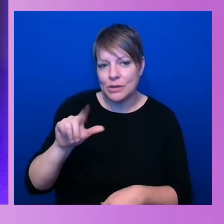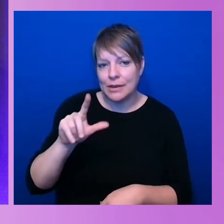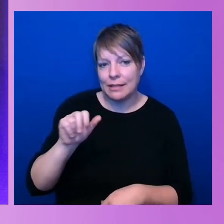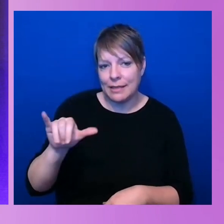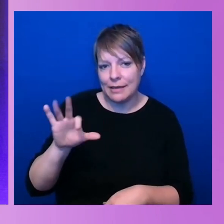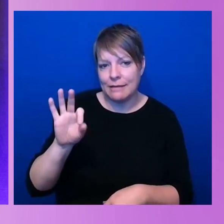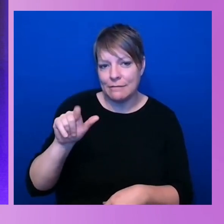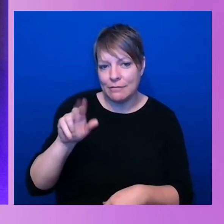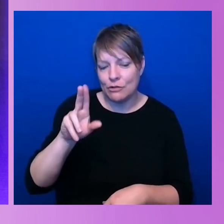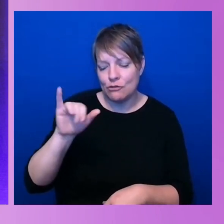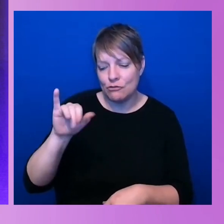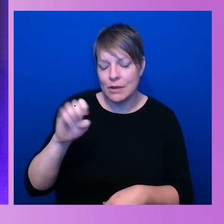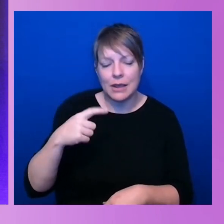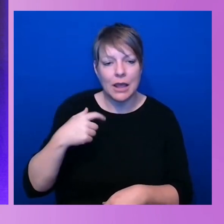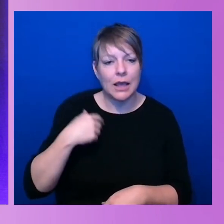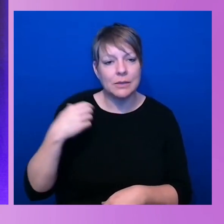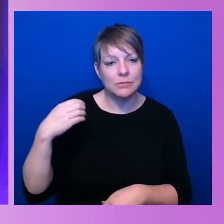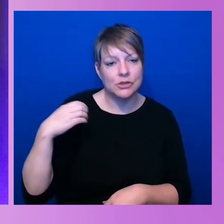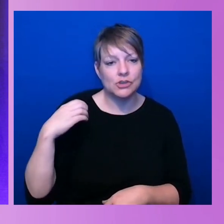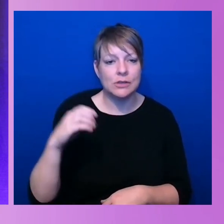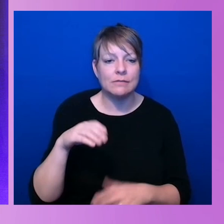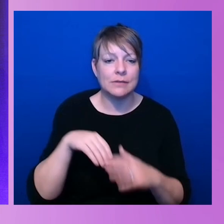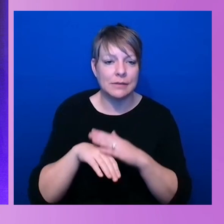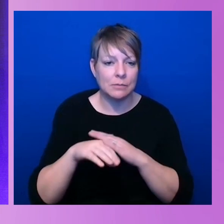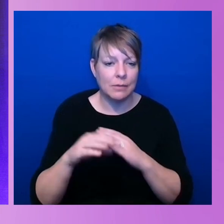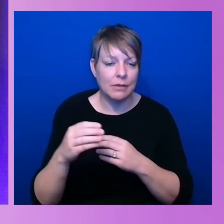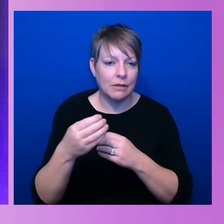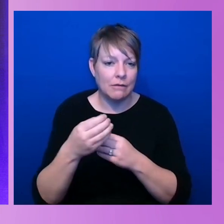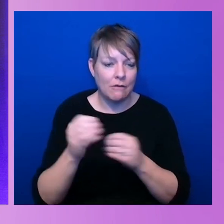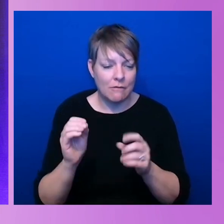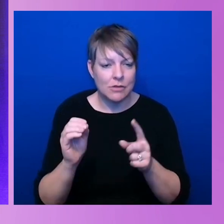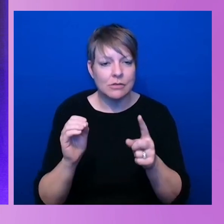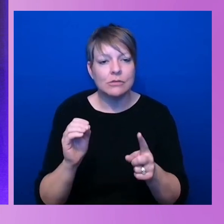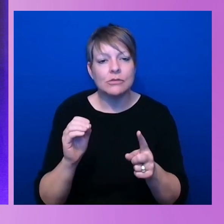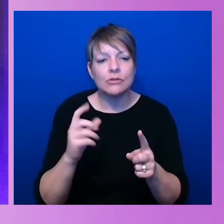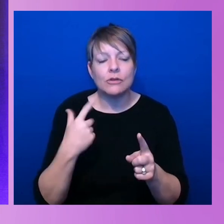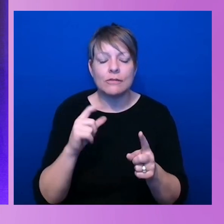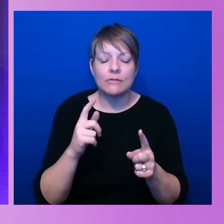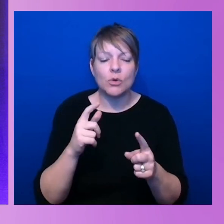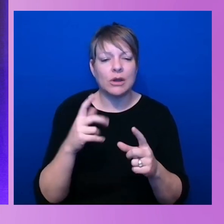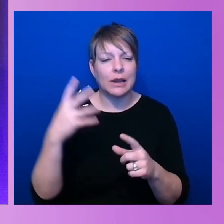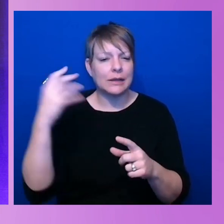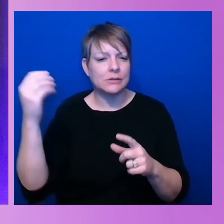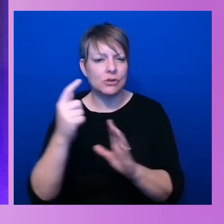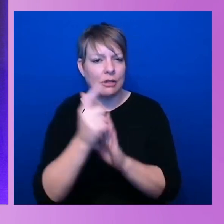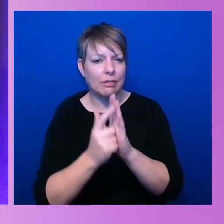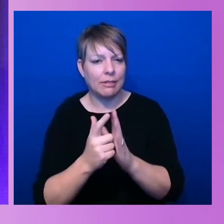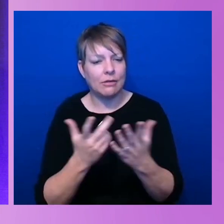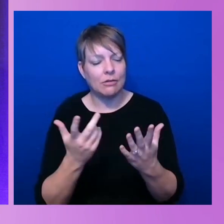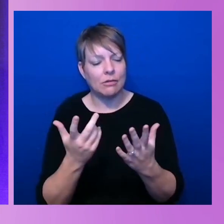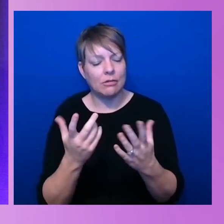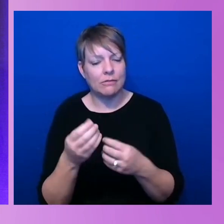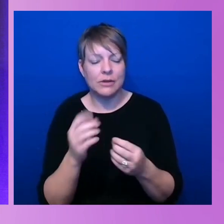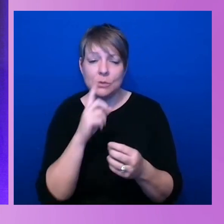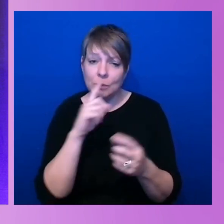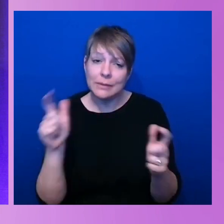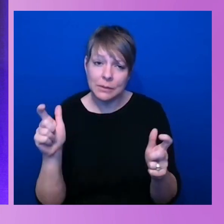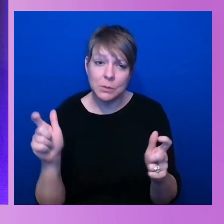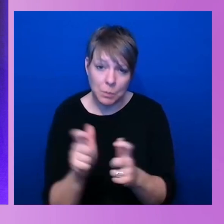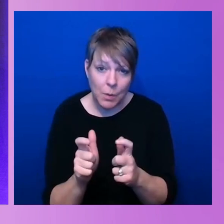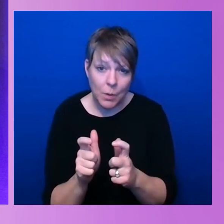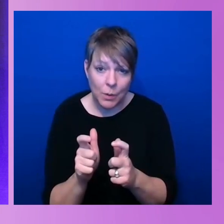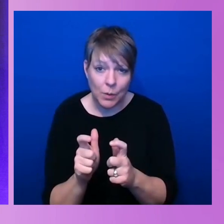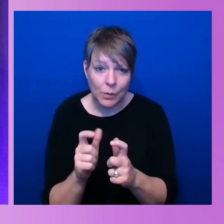Chief Accessibility Officer, and I sit in a division called Corporate External Legal Affairs, which is actually a quite small division in the company